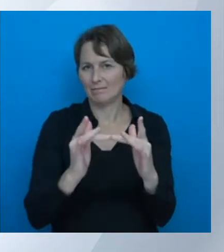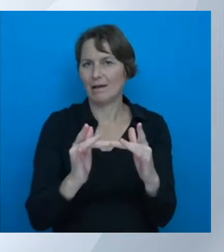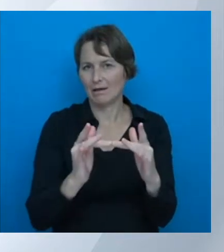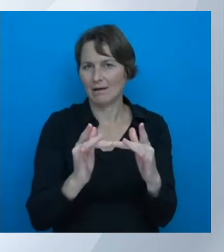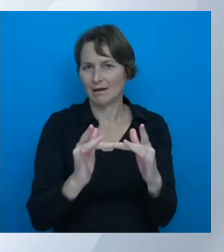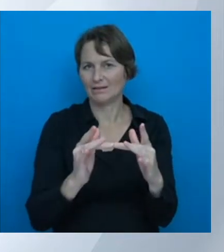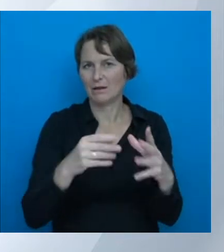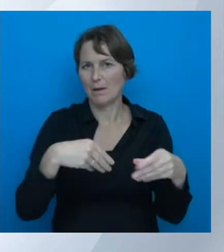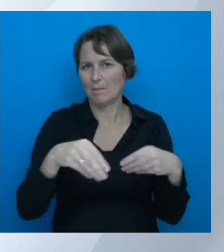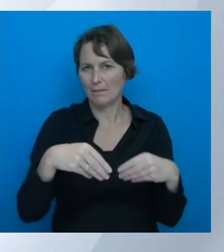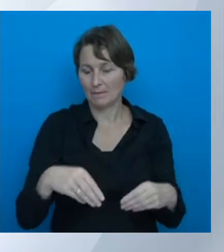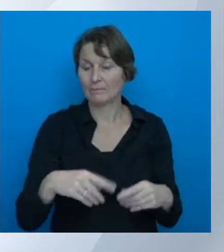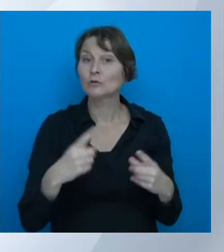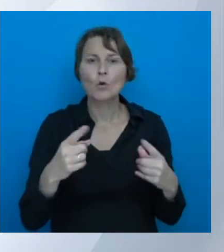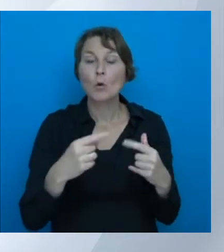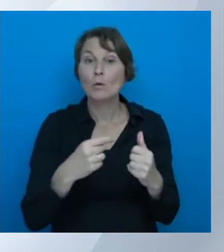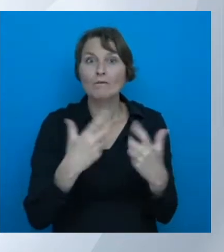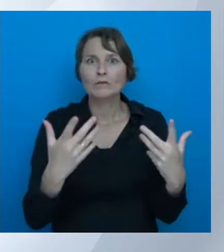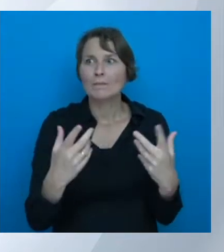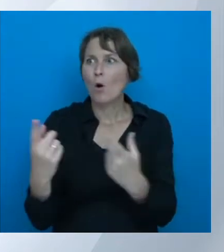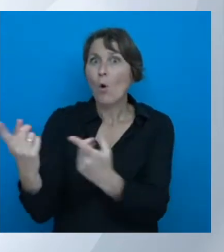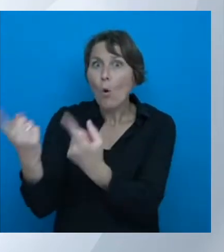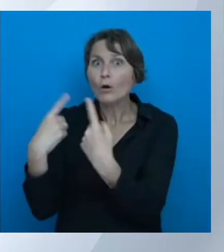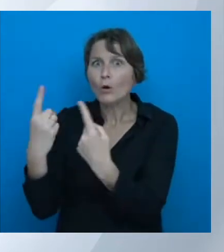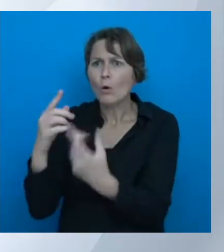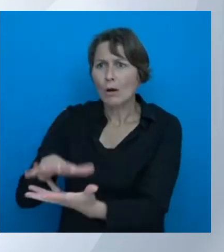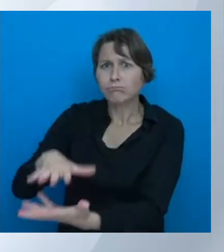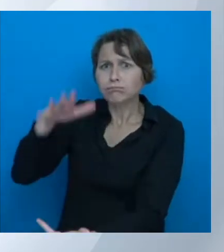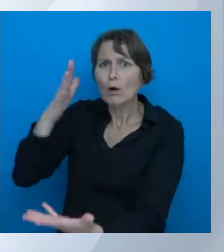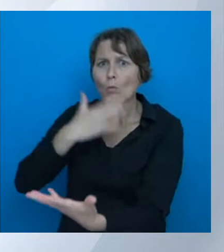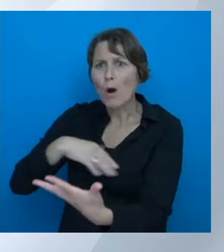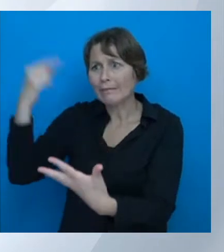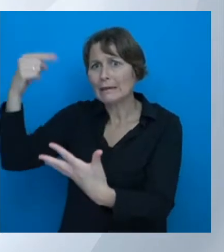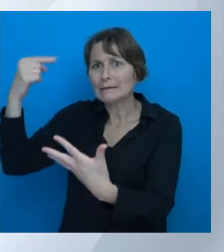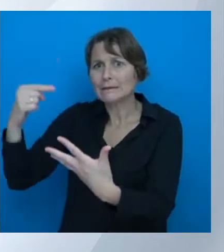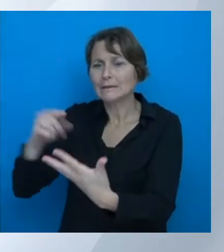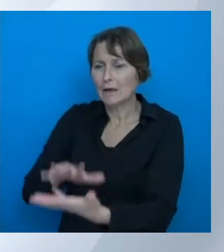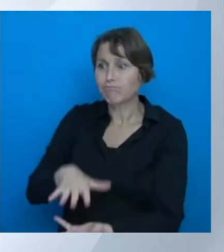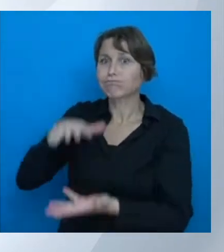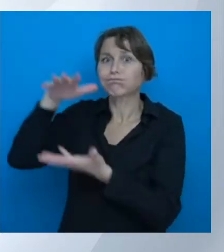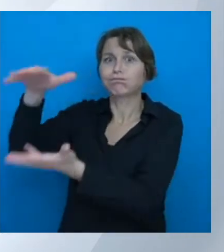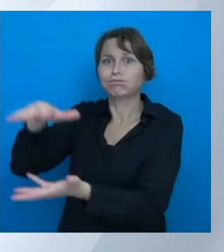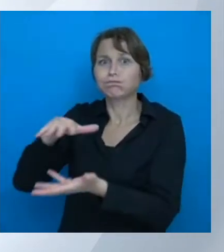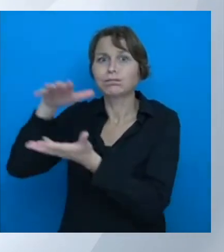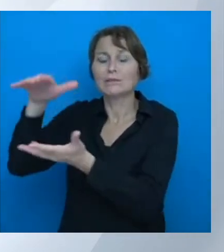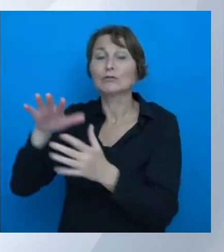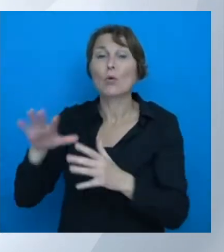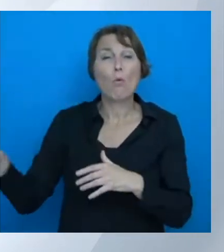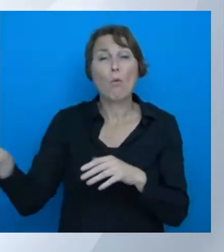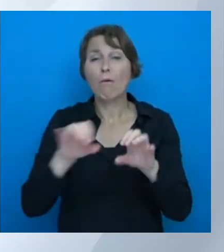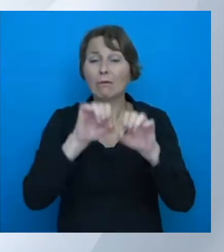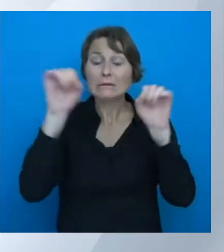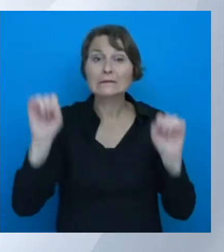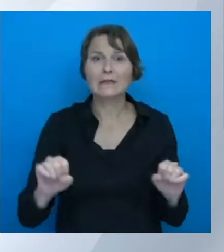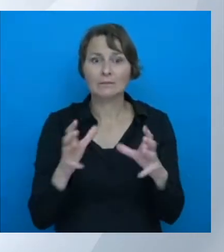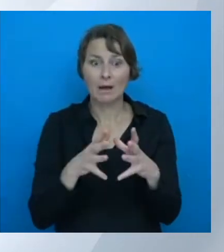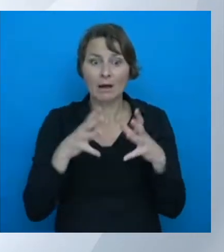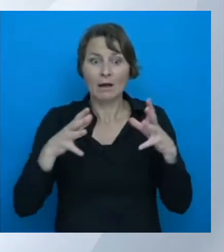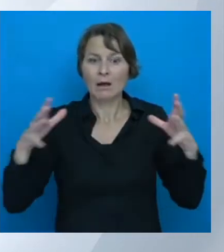then instead of scaling the entire system, I can just scale that part of the system which is related to the order